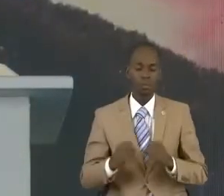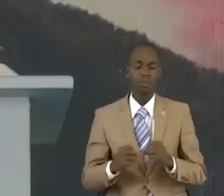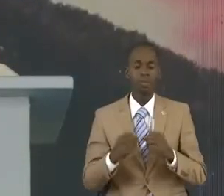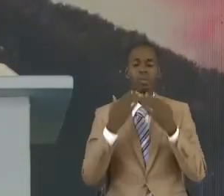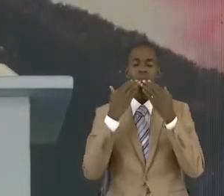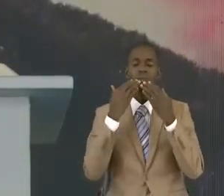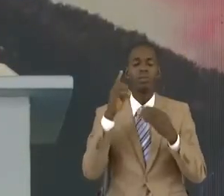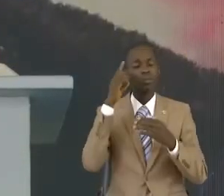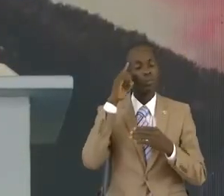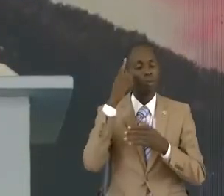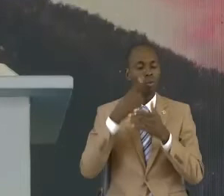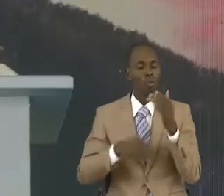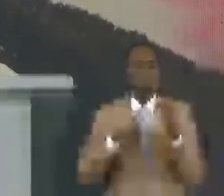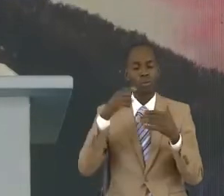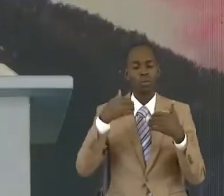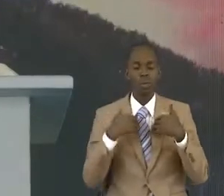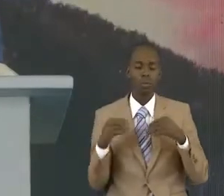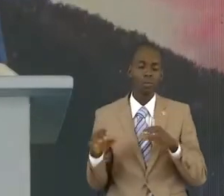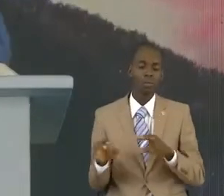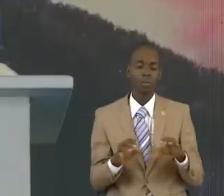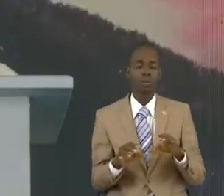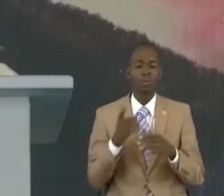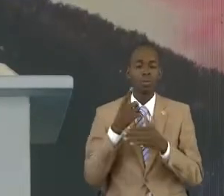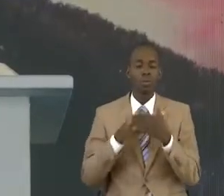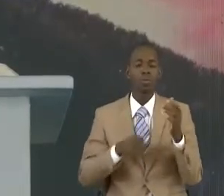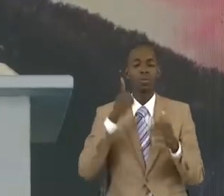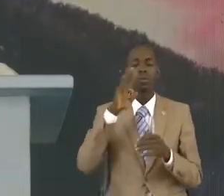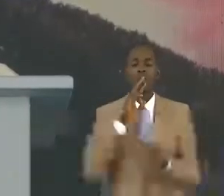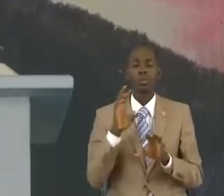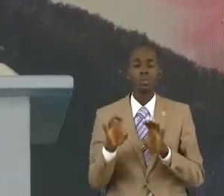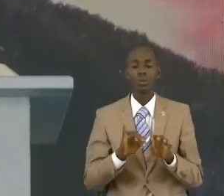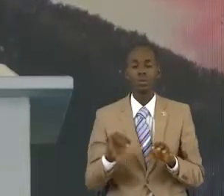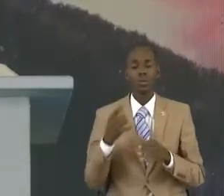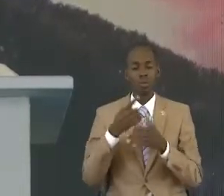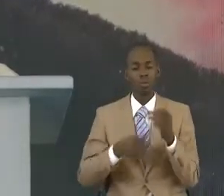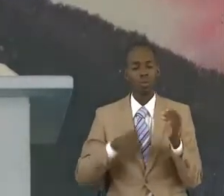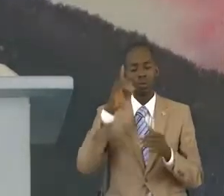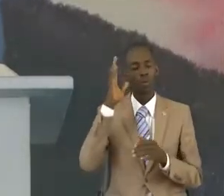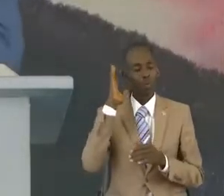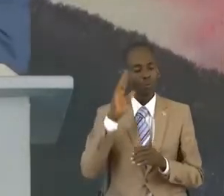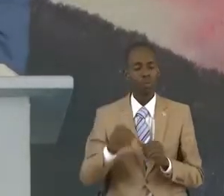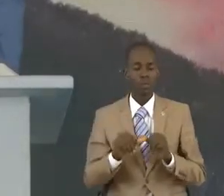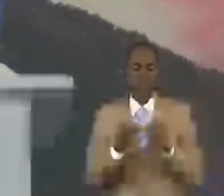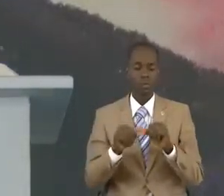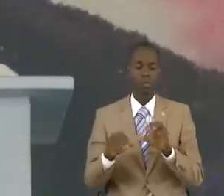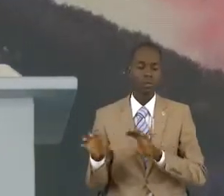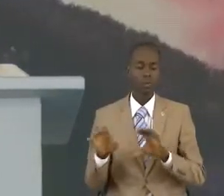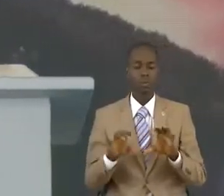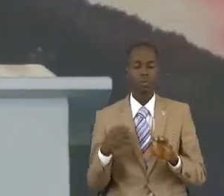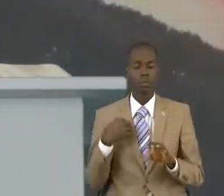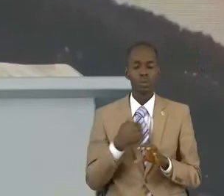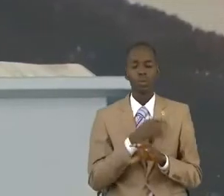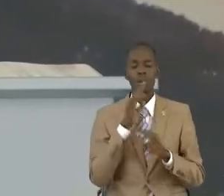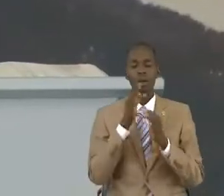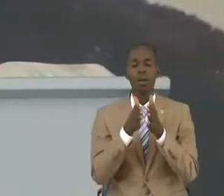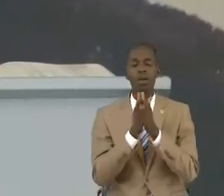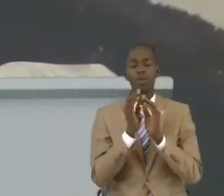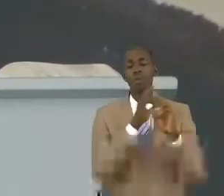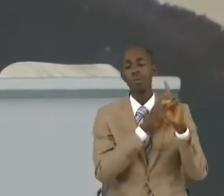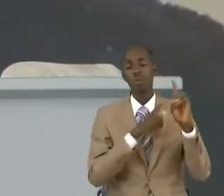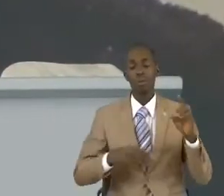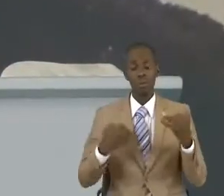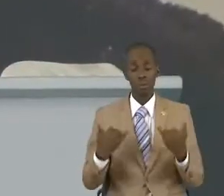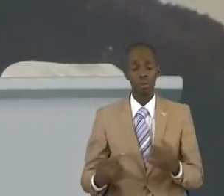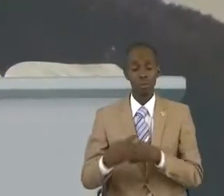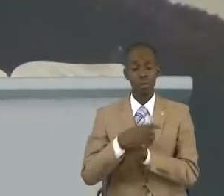for what you have done, what you are doing, and what you will still do. We're asking, oh Lord, that today the